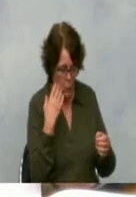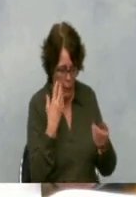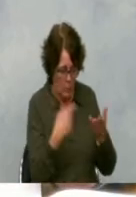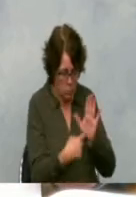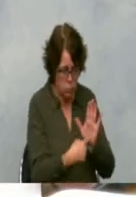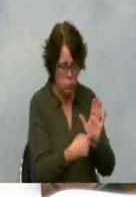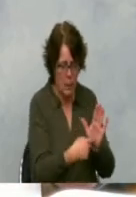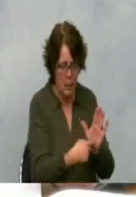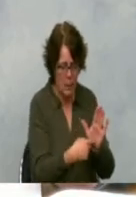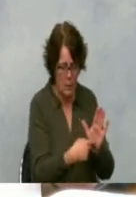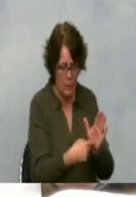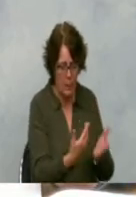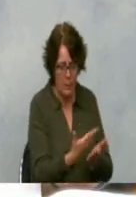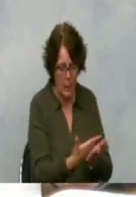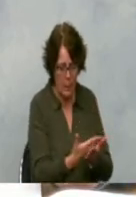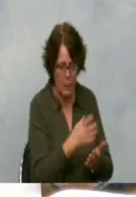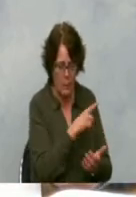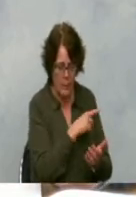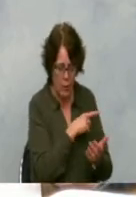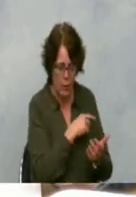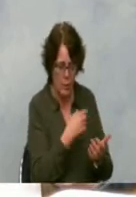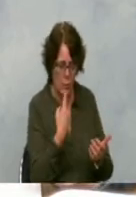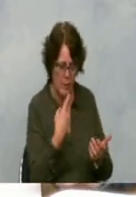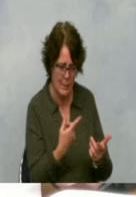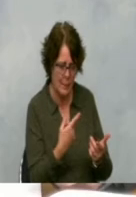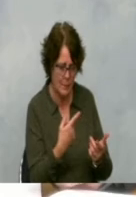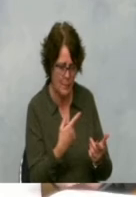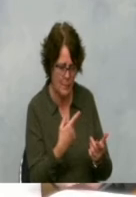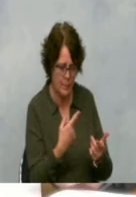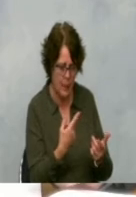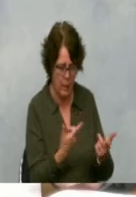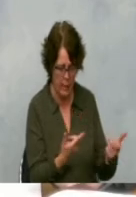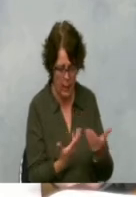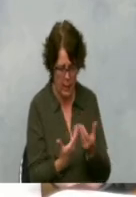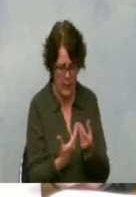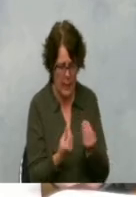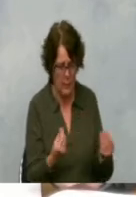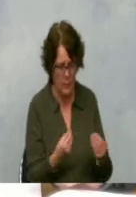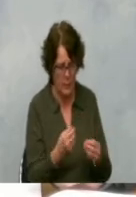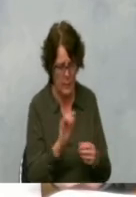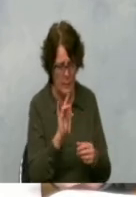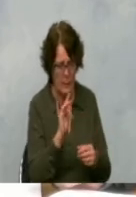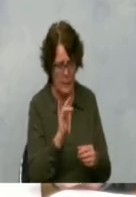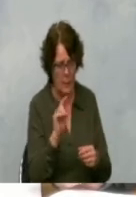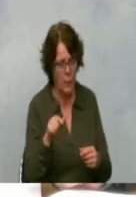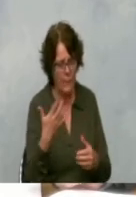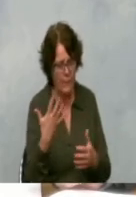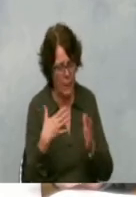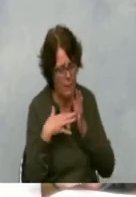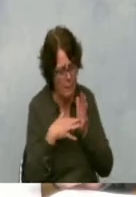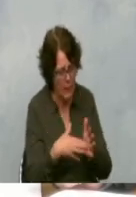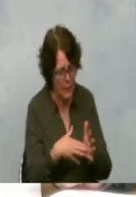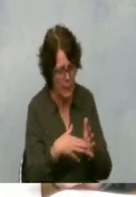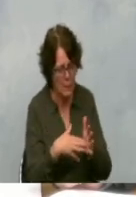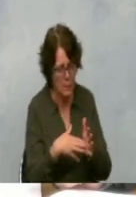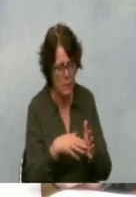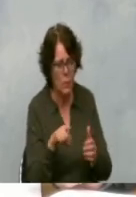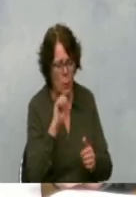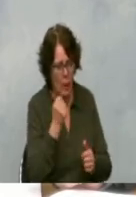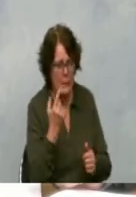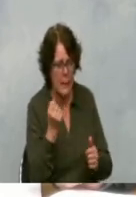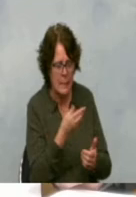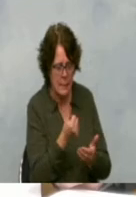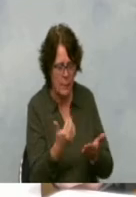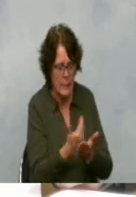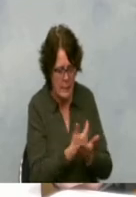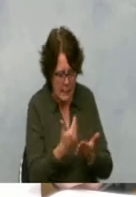of you before, we said, look, in getting to that budget gap of £10.5 million, you'll understand there are some savings that